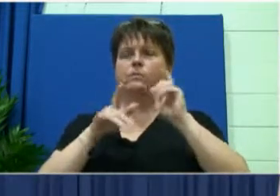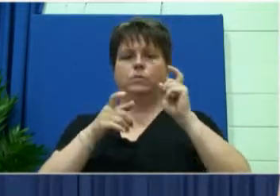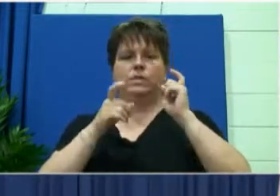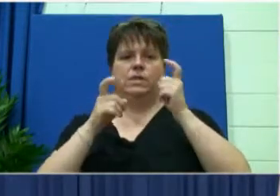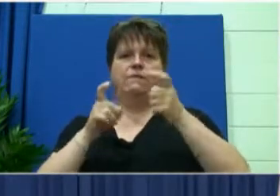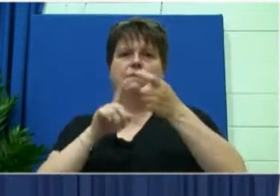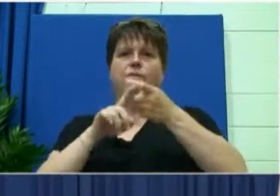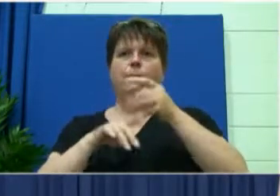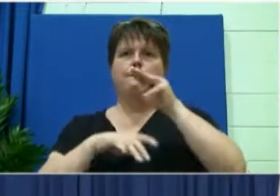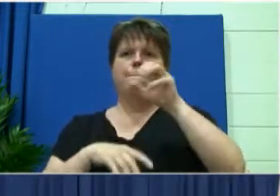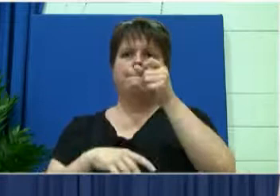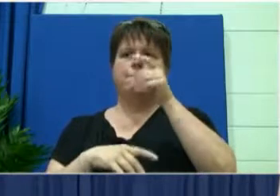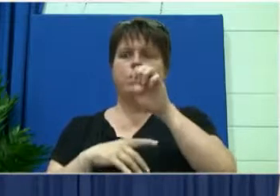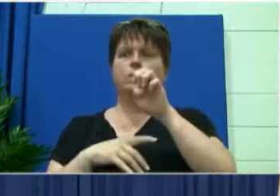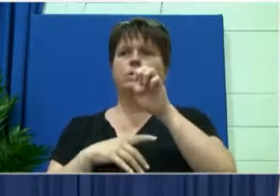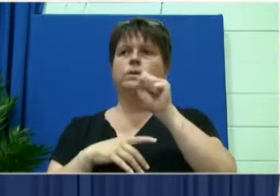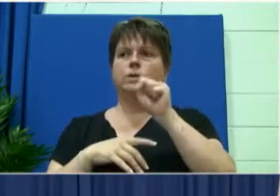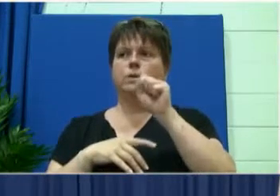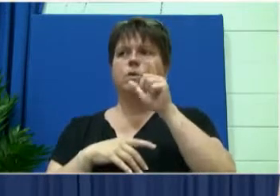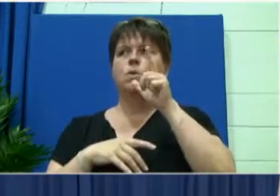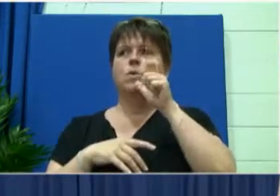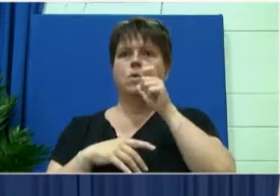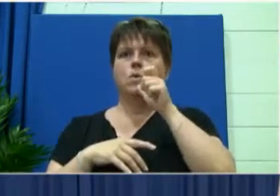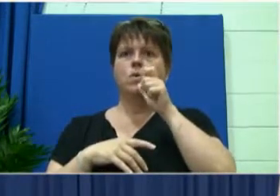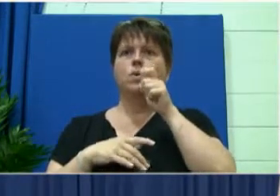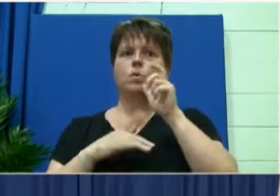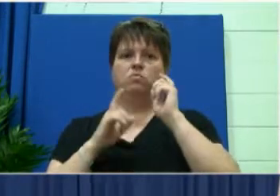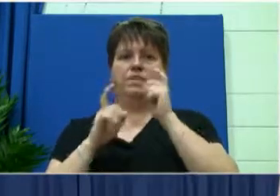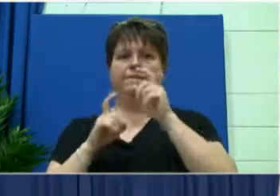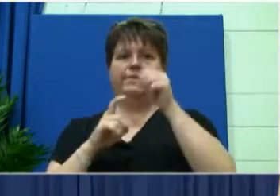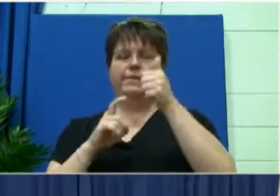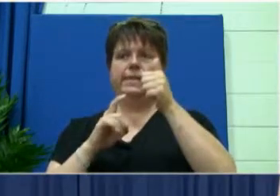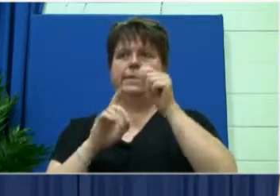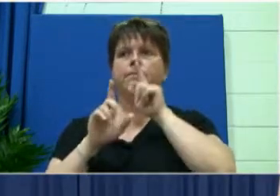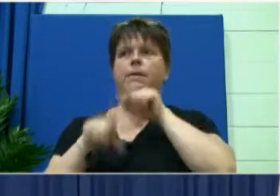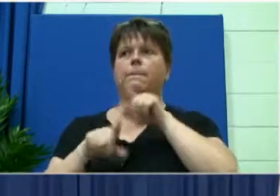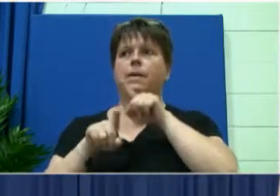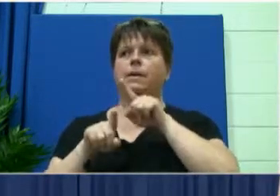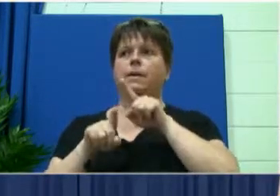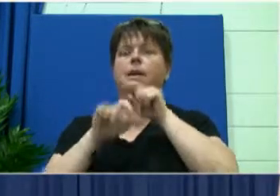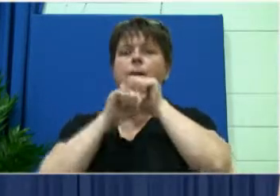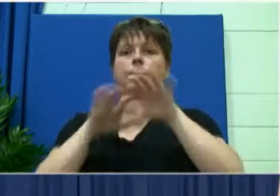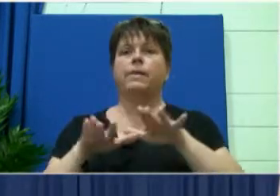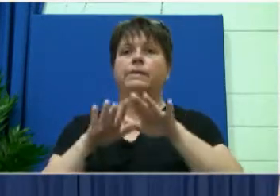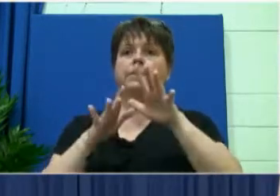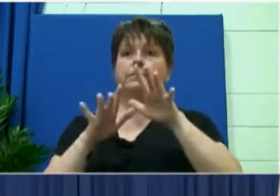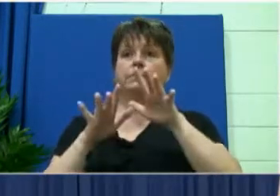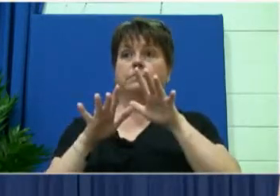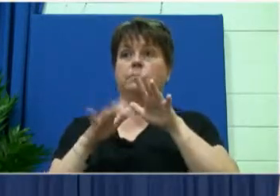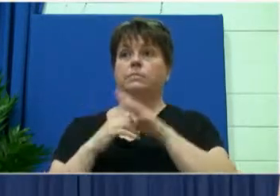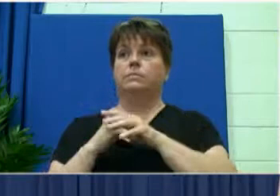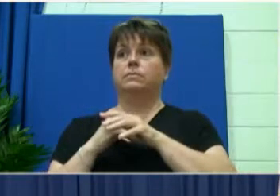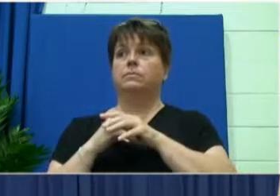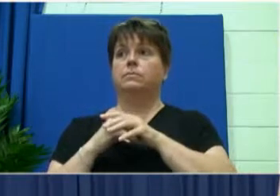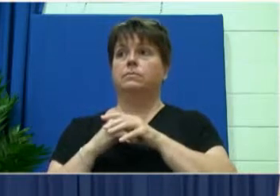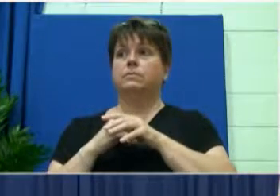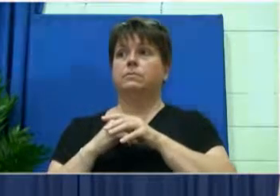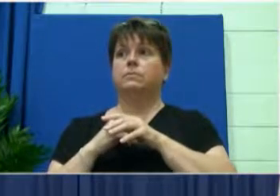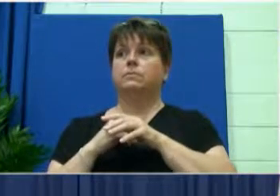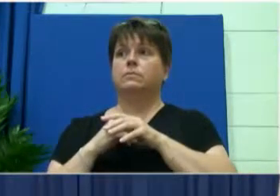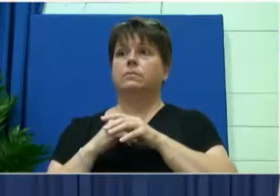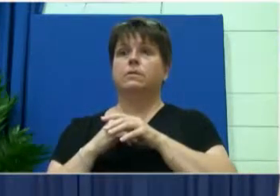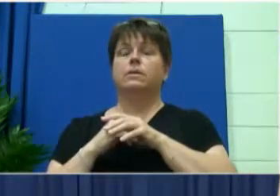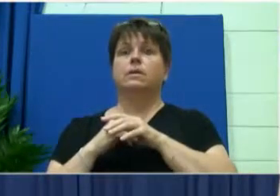given by Moses, who had also given the 10 Commandments, and this is the blessing to receive.